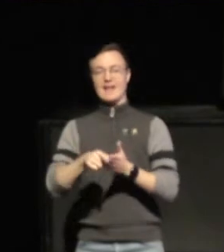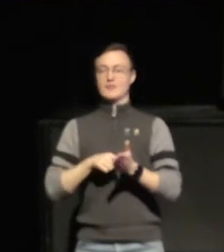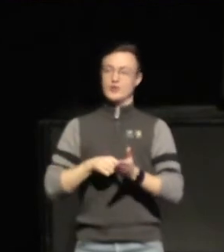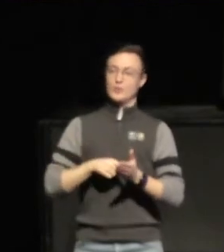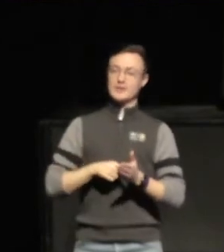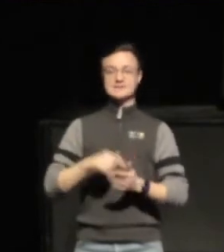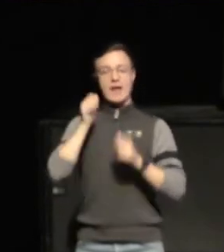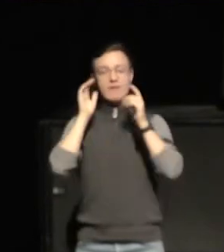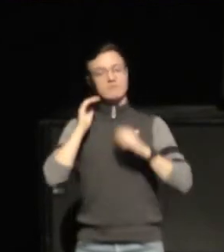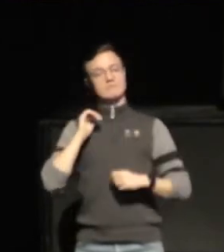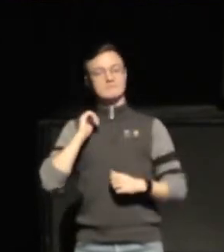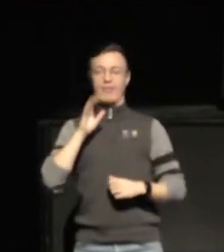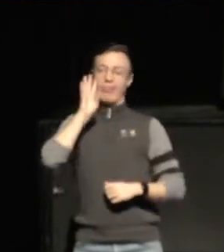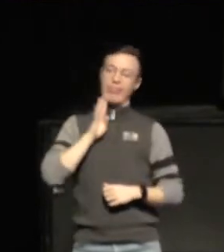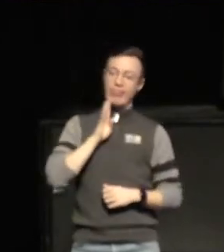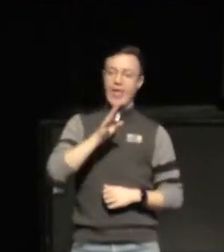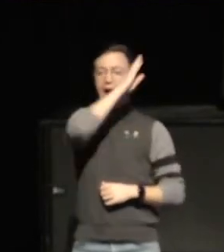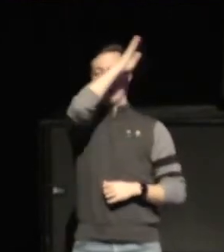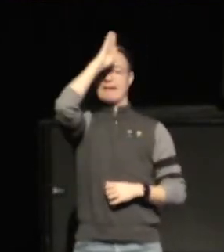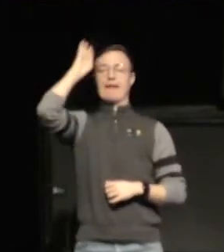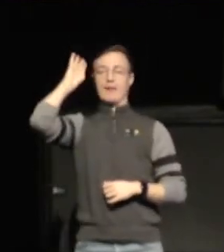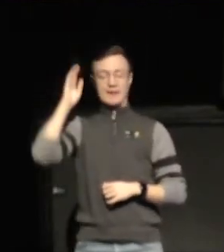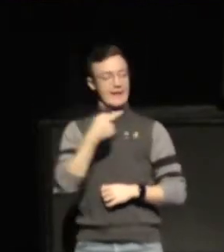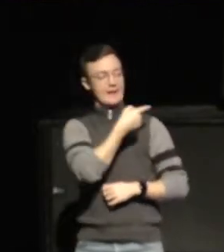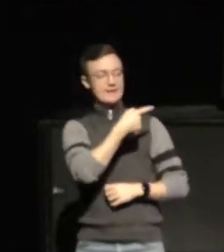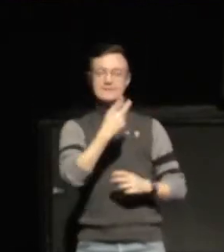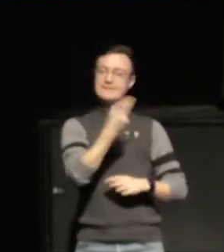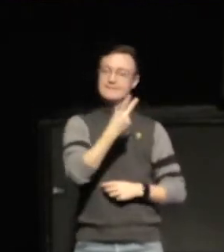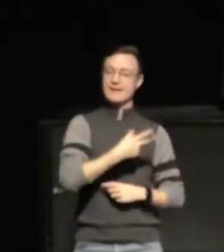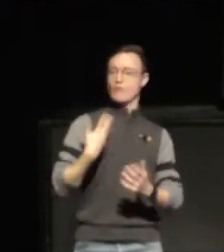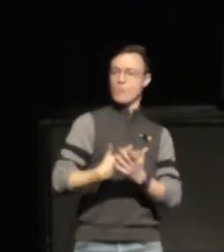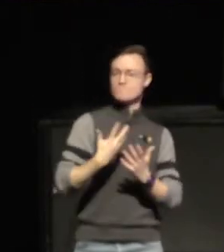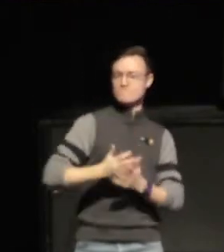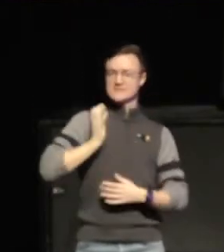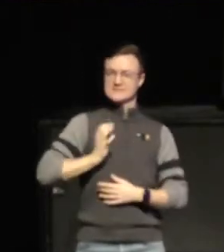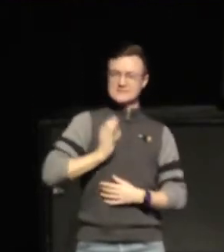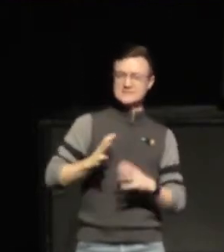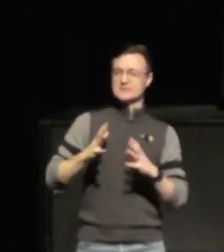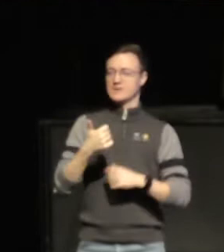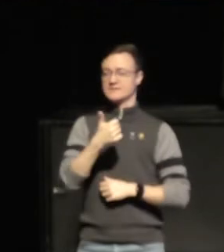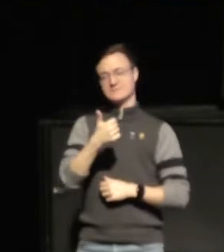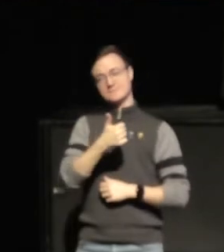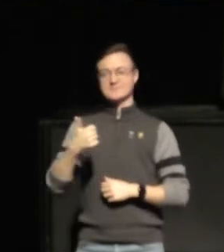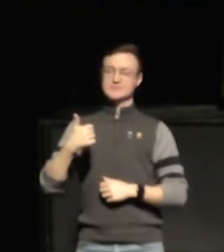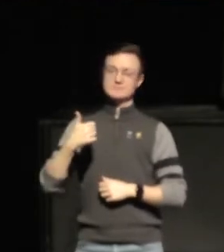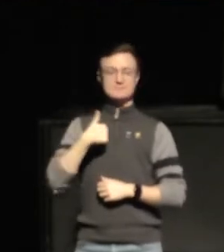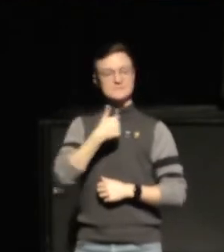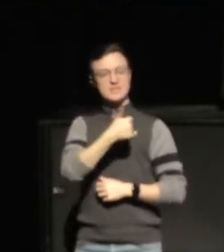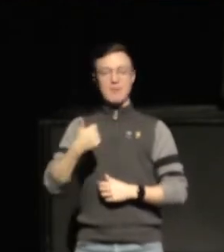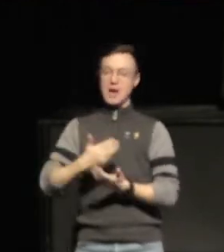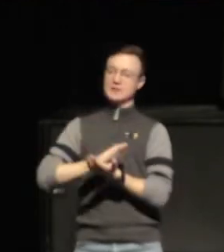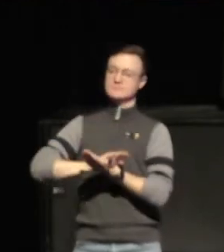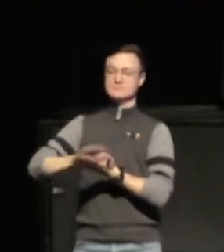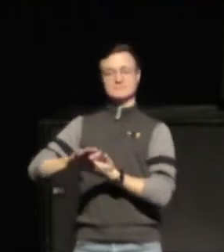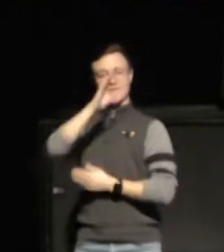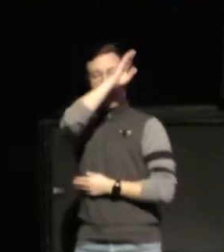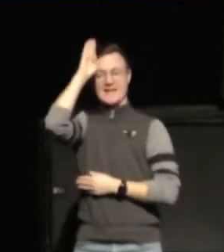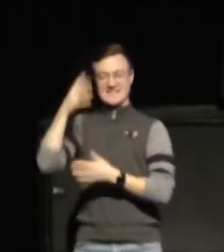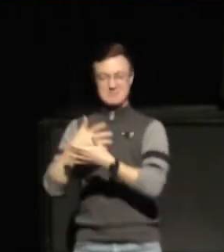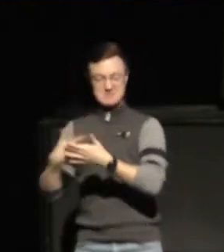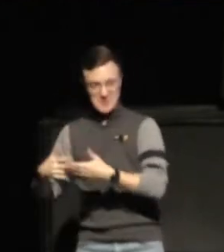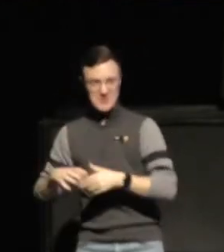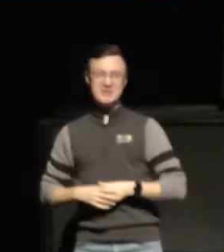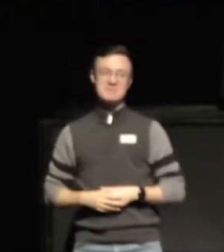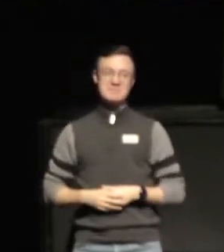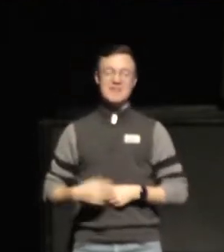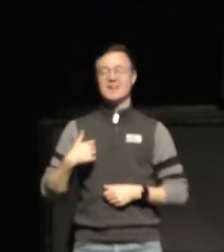comes in after some wonderful presentations. And what I wanted to do is just briefly outline some of the